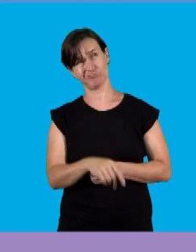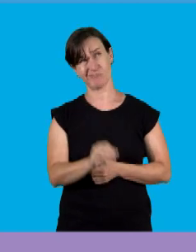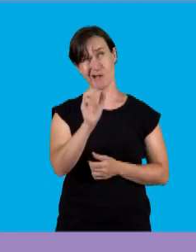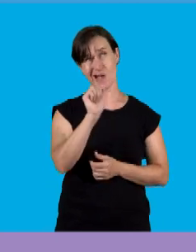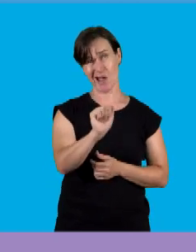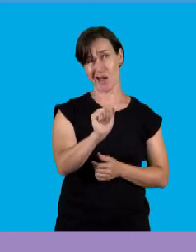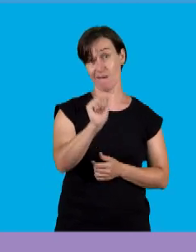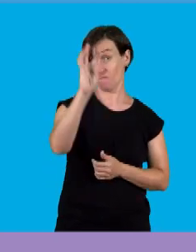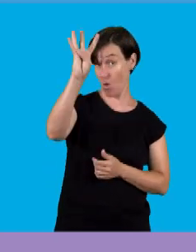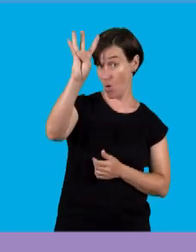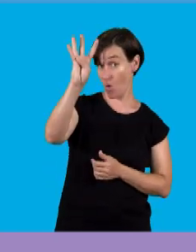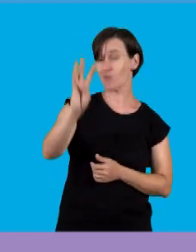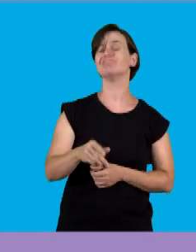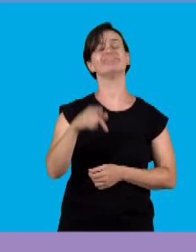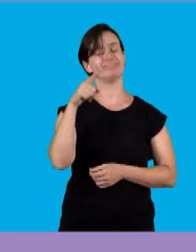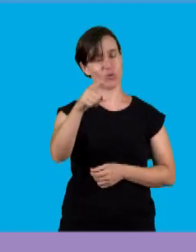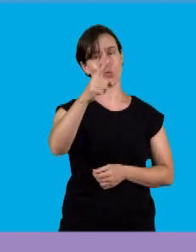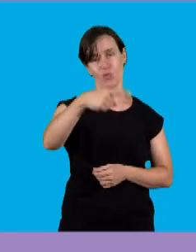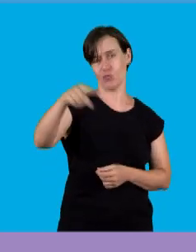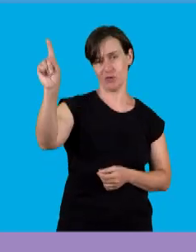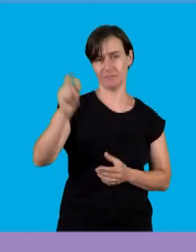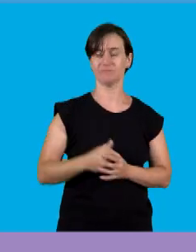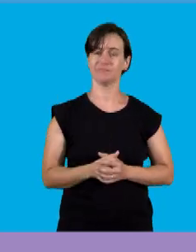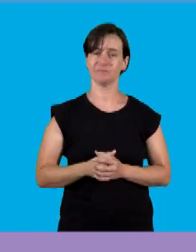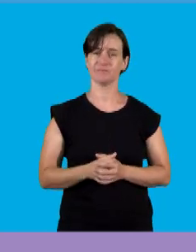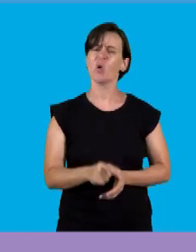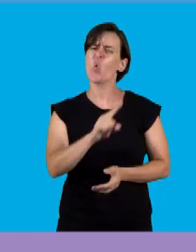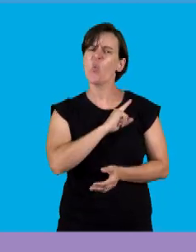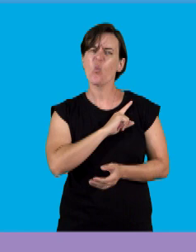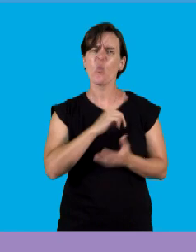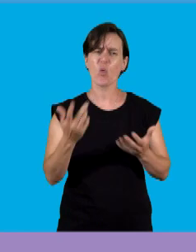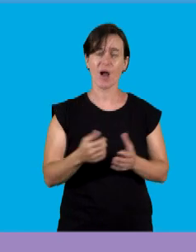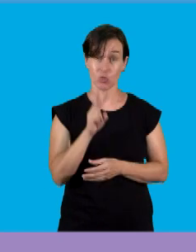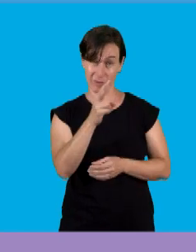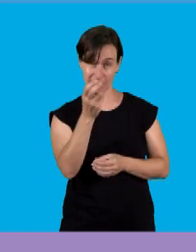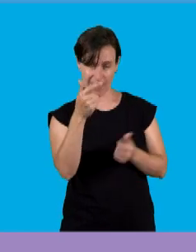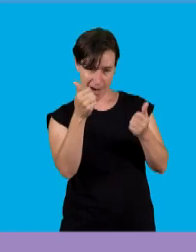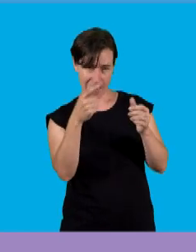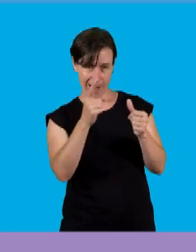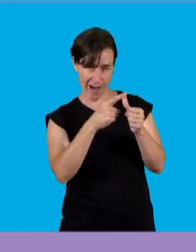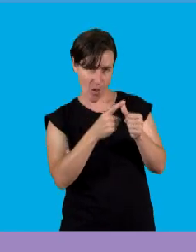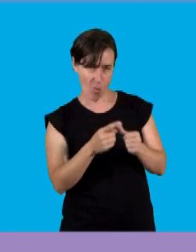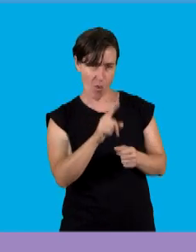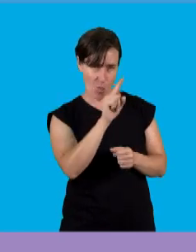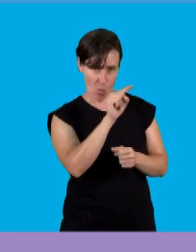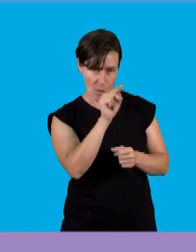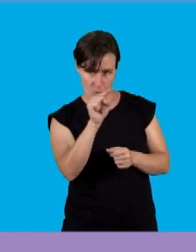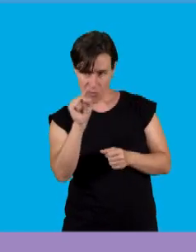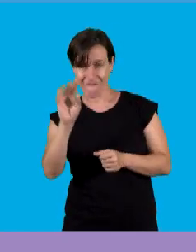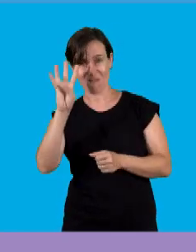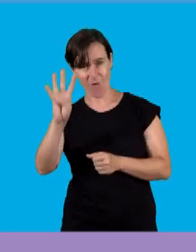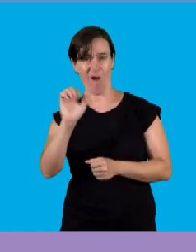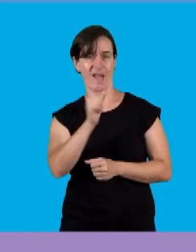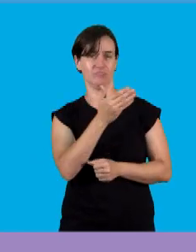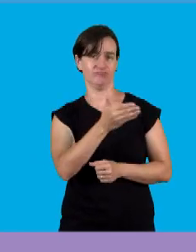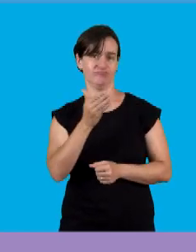answer is a exponent 4, then you are correct. That is because we have 1, 2, 3, and